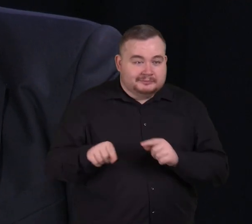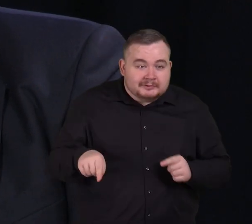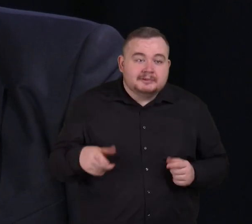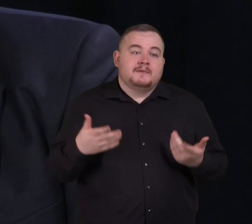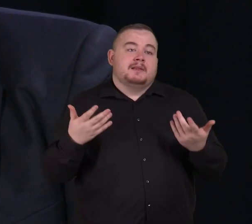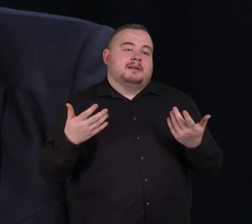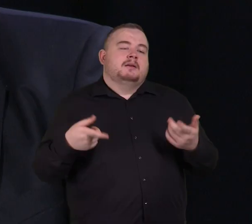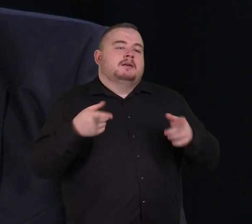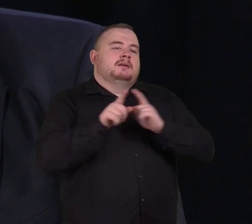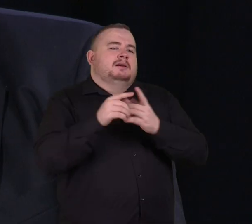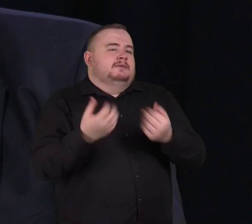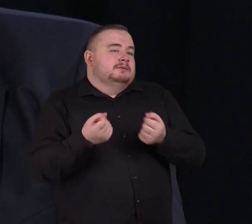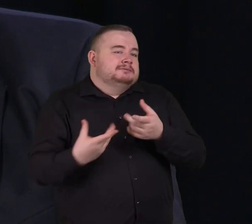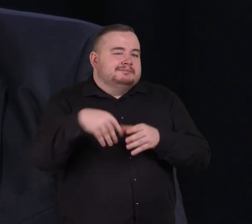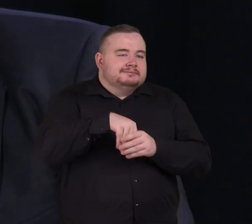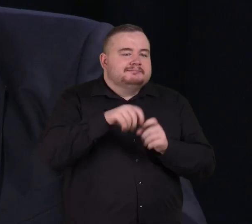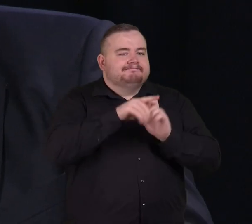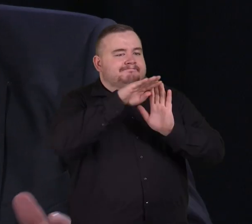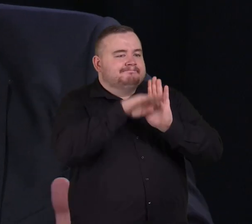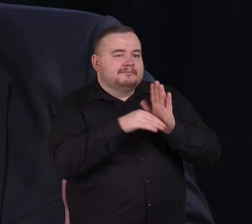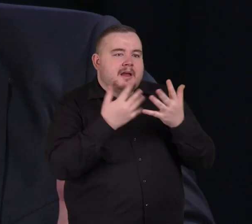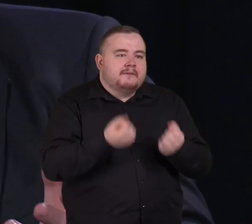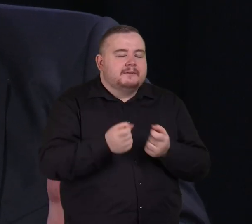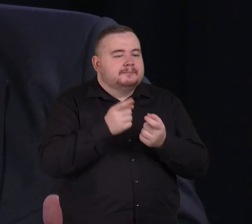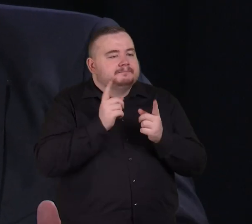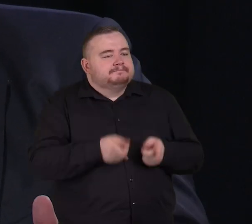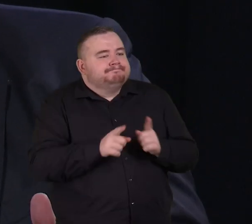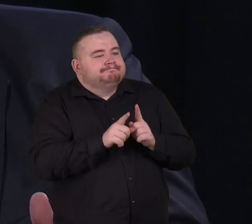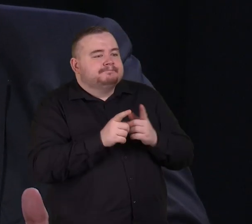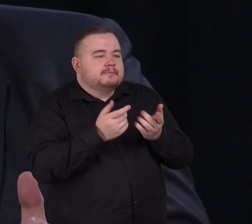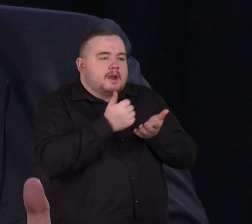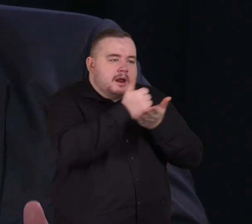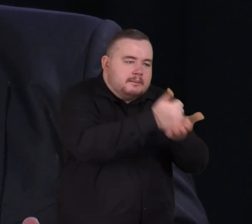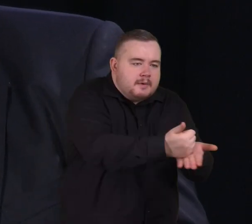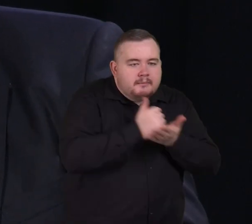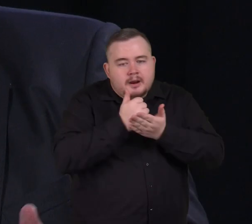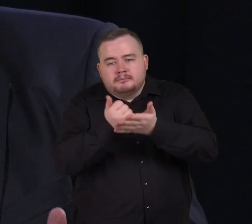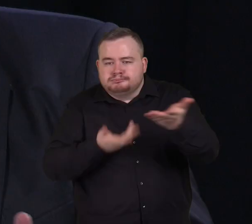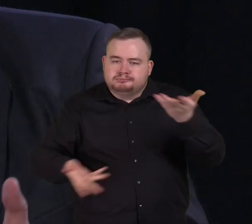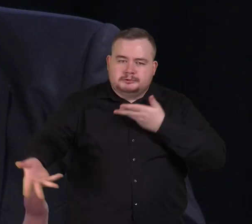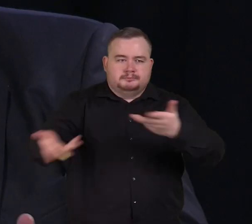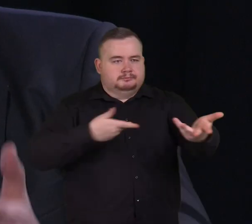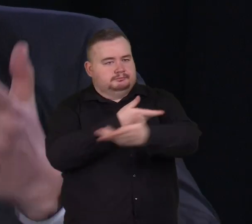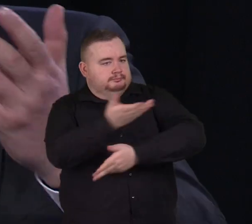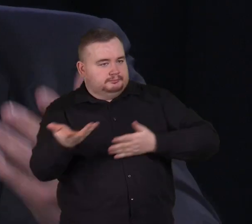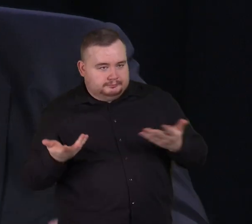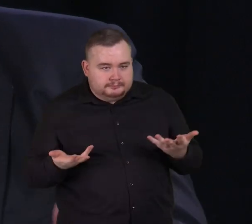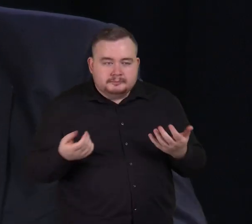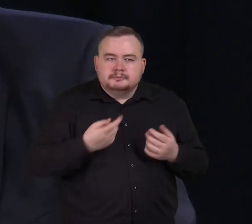which authority is responsible for the investments, which level of what we